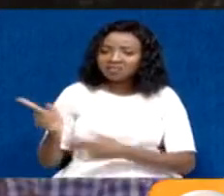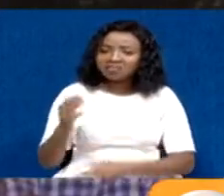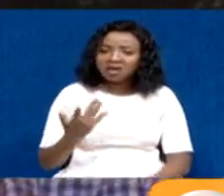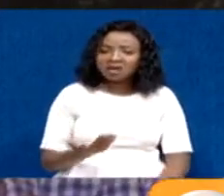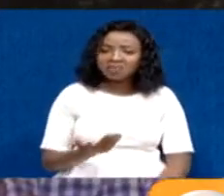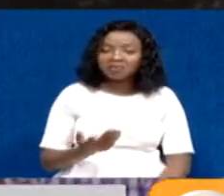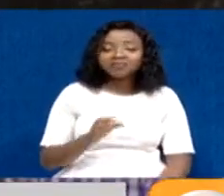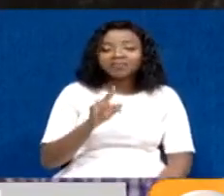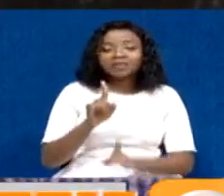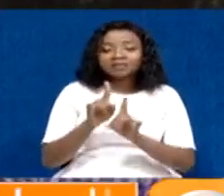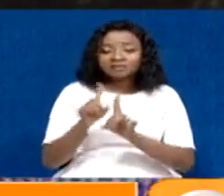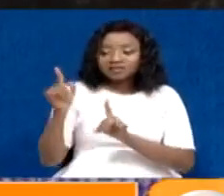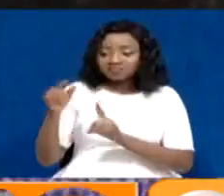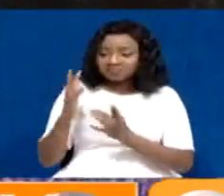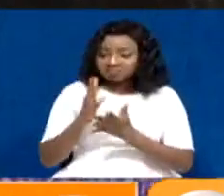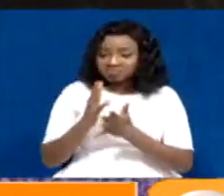kama Wiper.